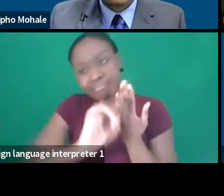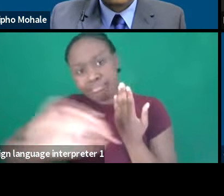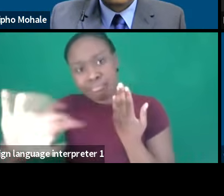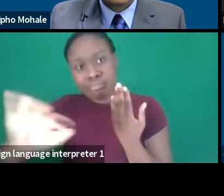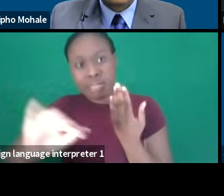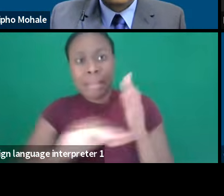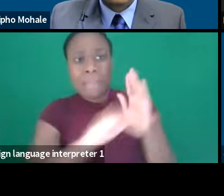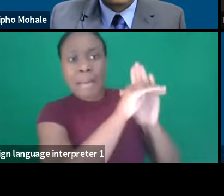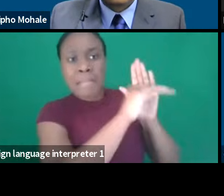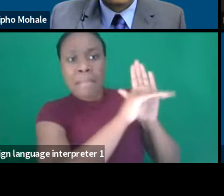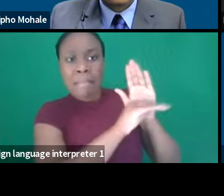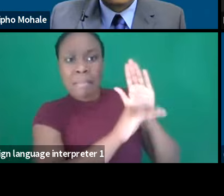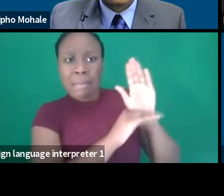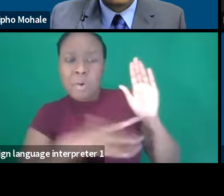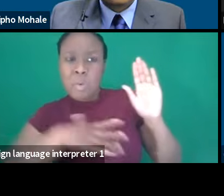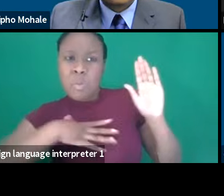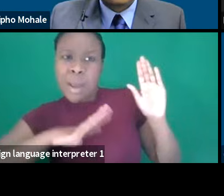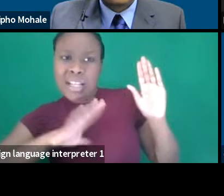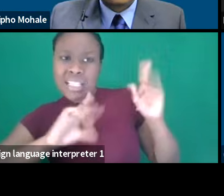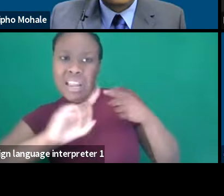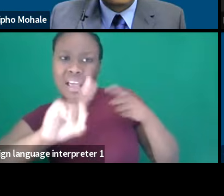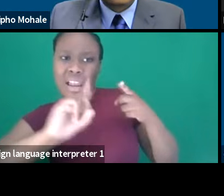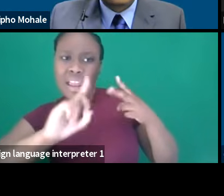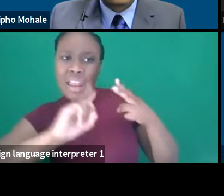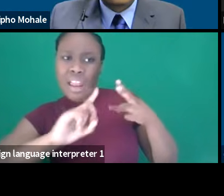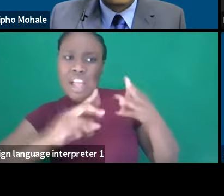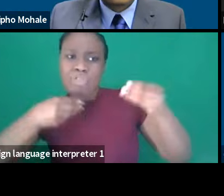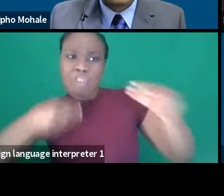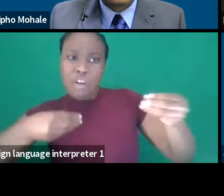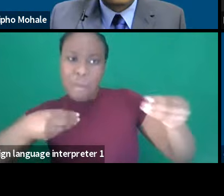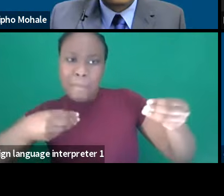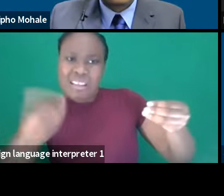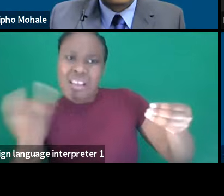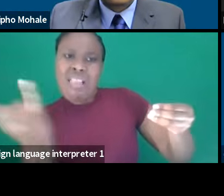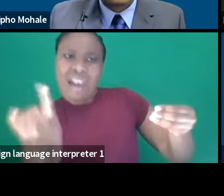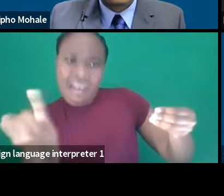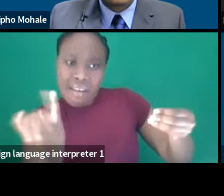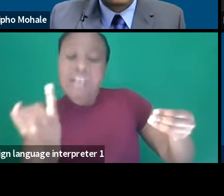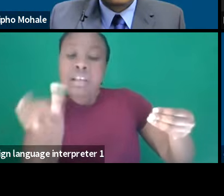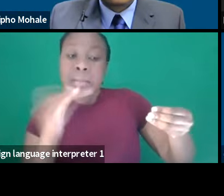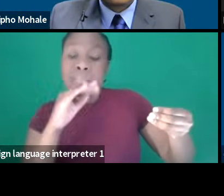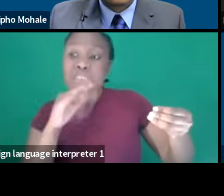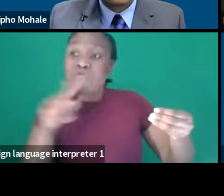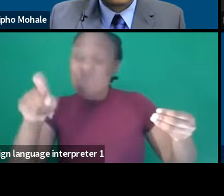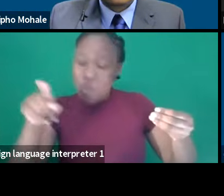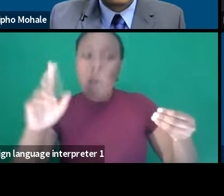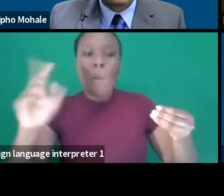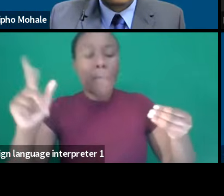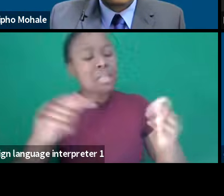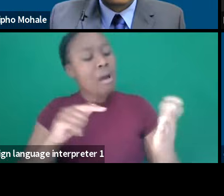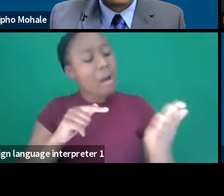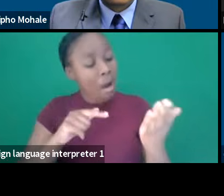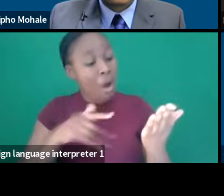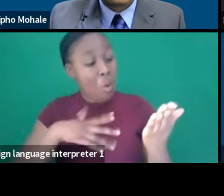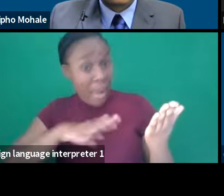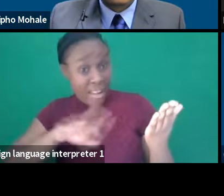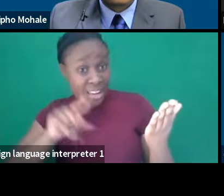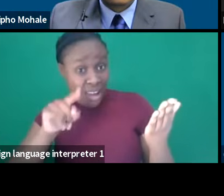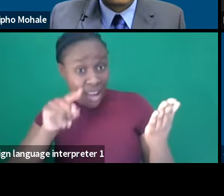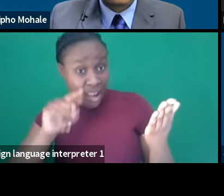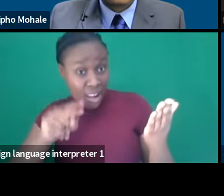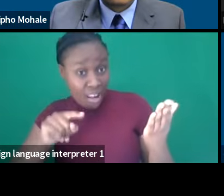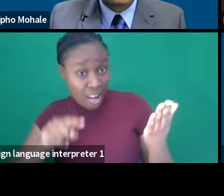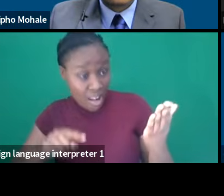will notify that which documents we are requesting. Then you will need to attach those supporting documents that we are